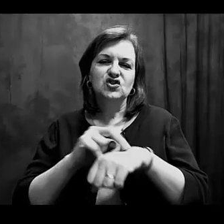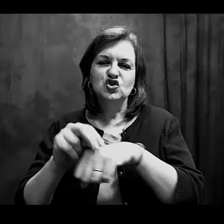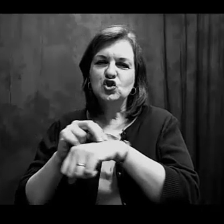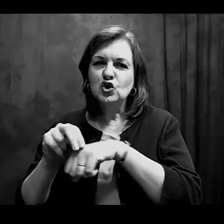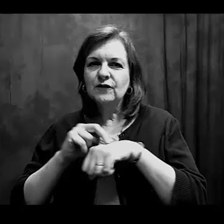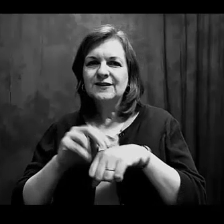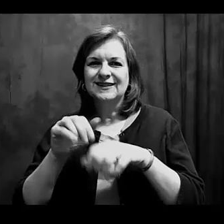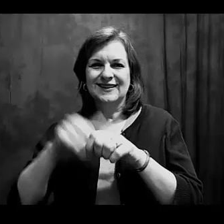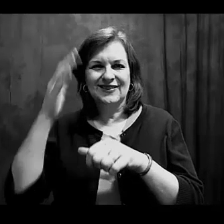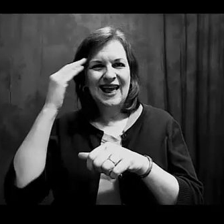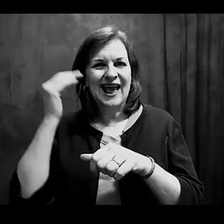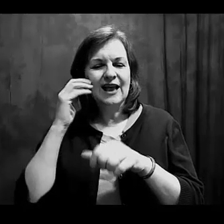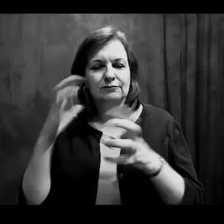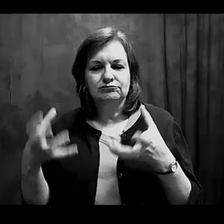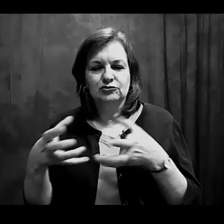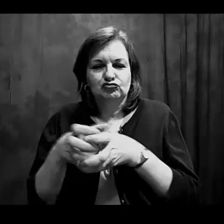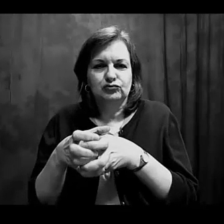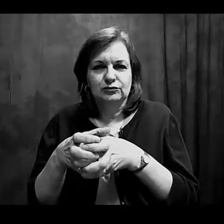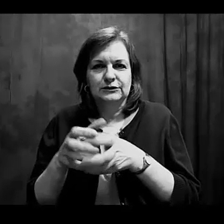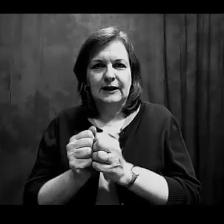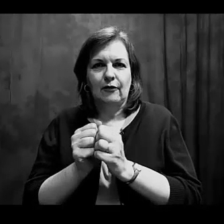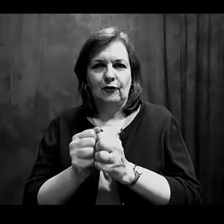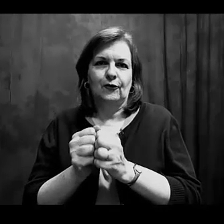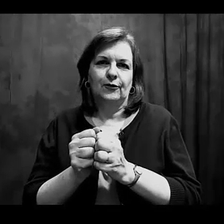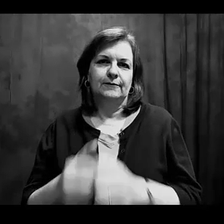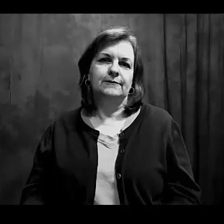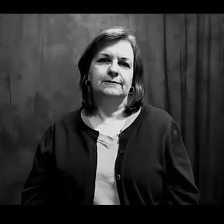of nerves in the head.